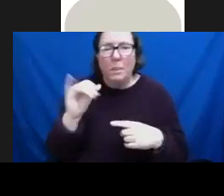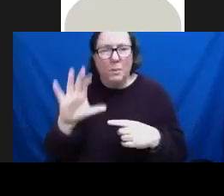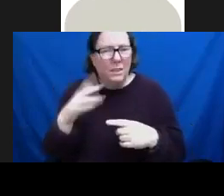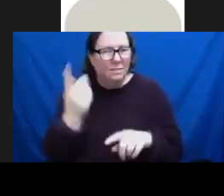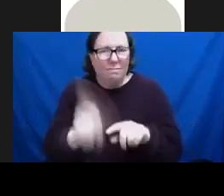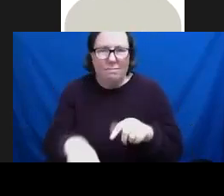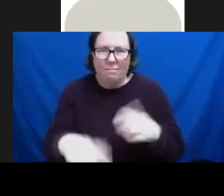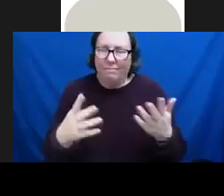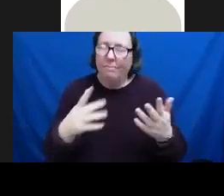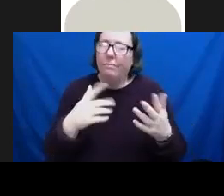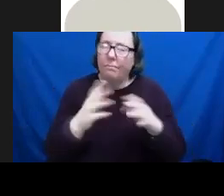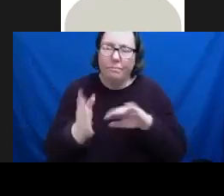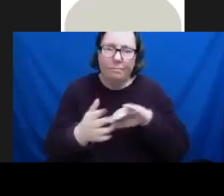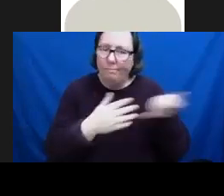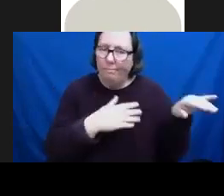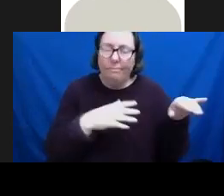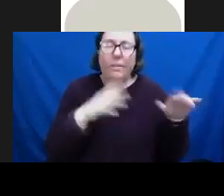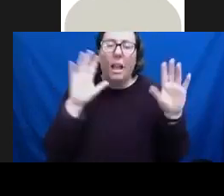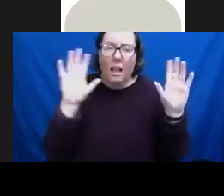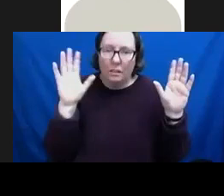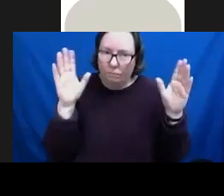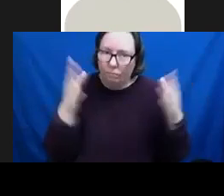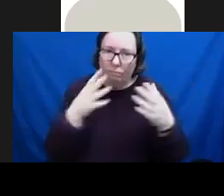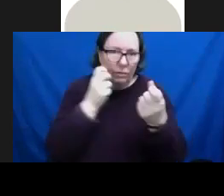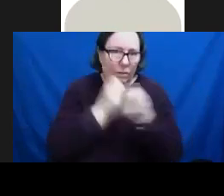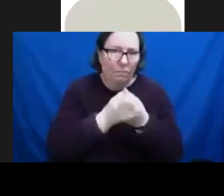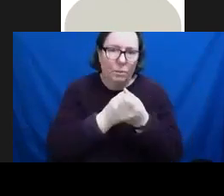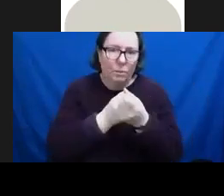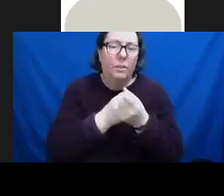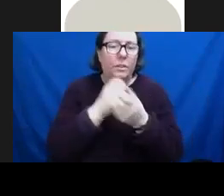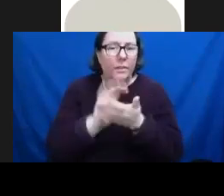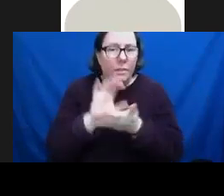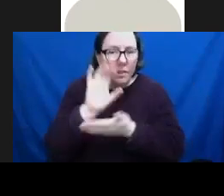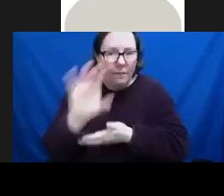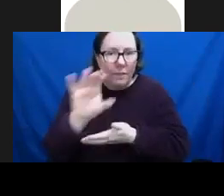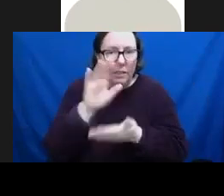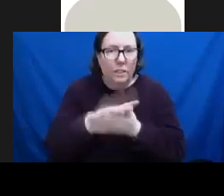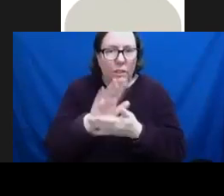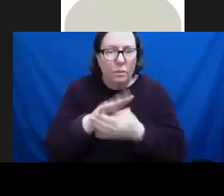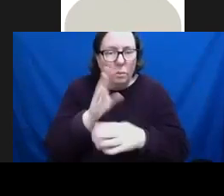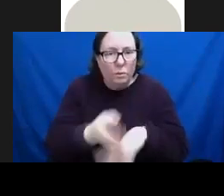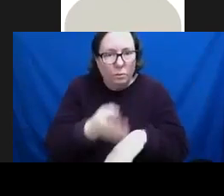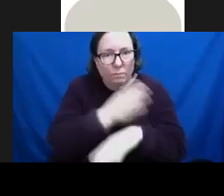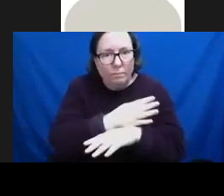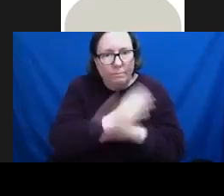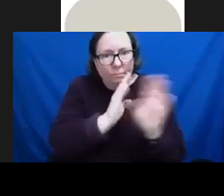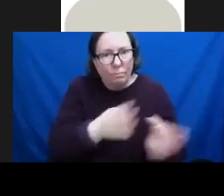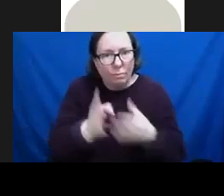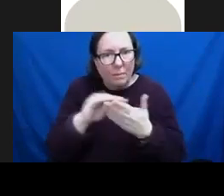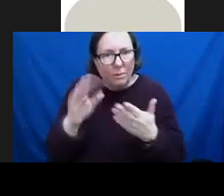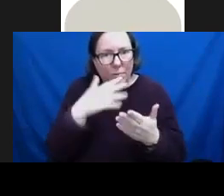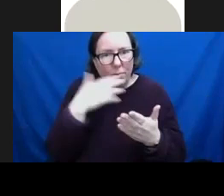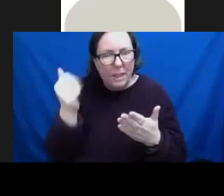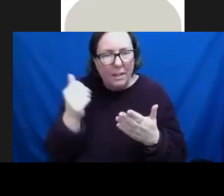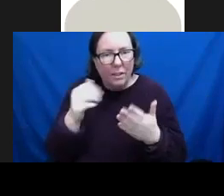you know, putting money into our schools to better equip, not, you know, taking away the